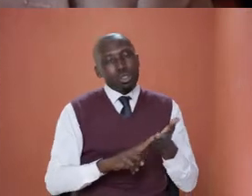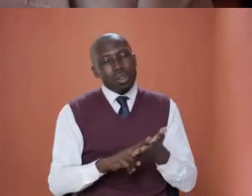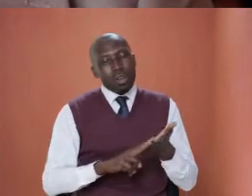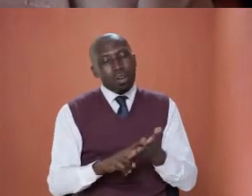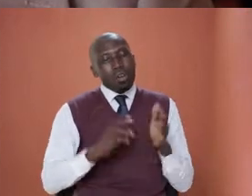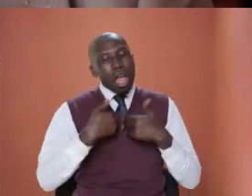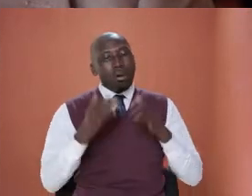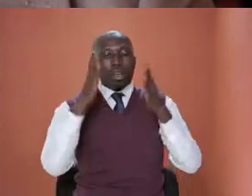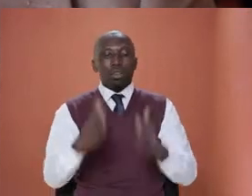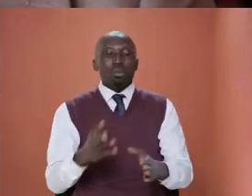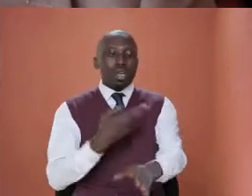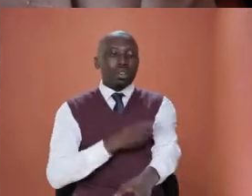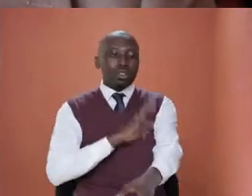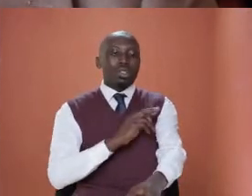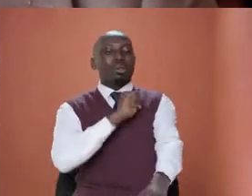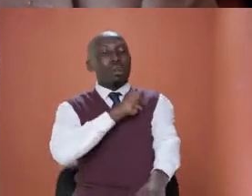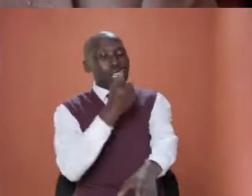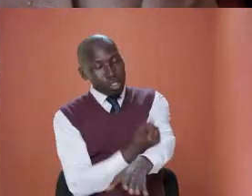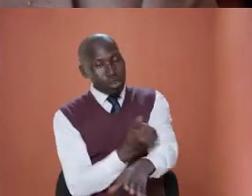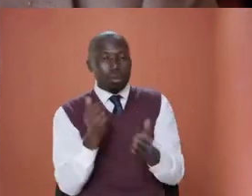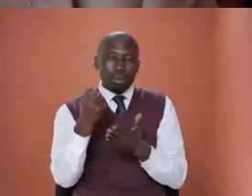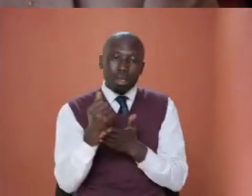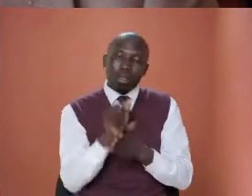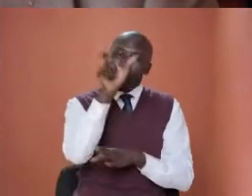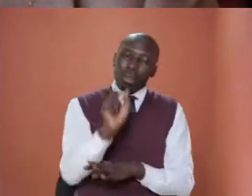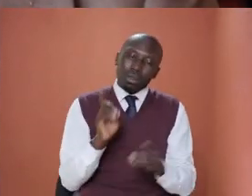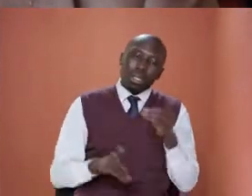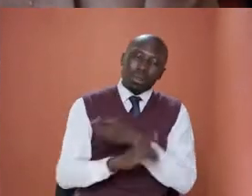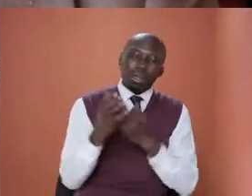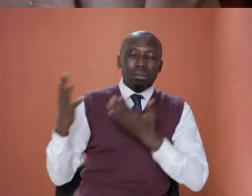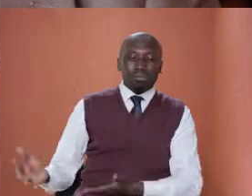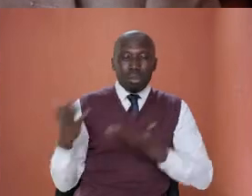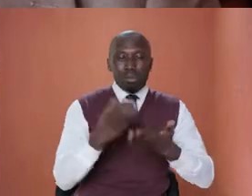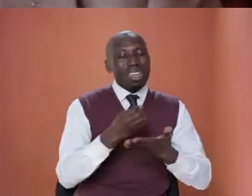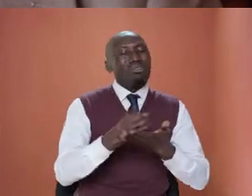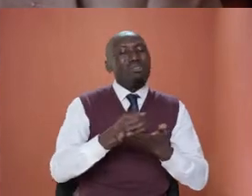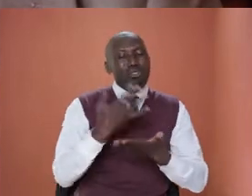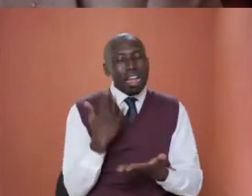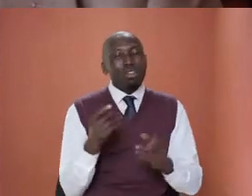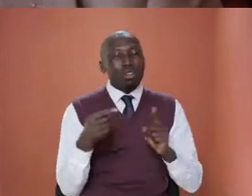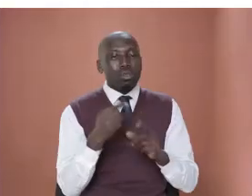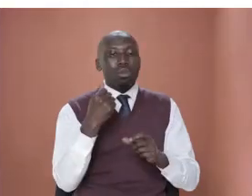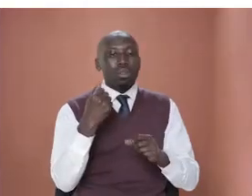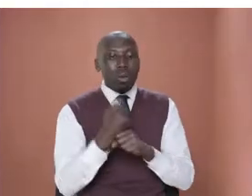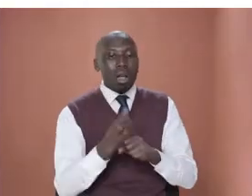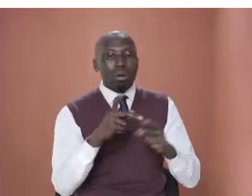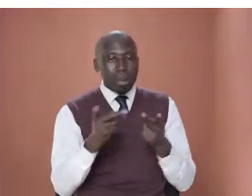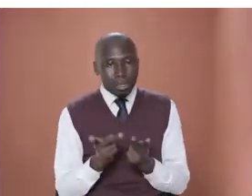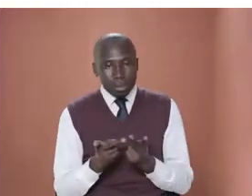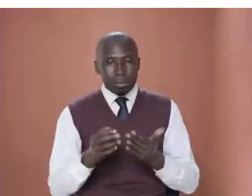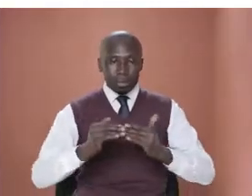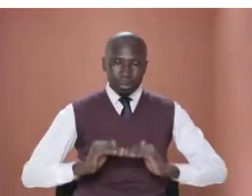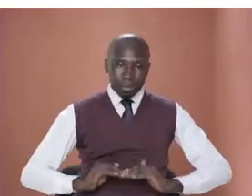our human resource potential, because the persons with disability bring a lot of value to the workplace.